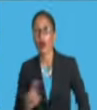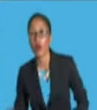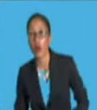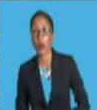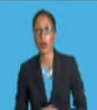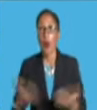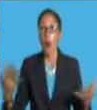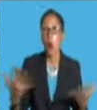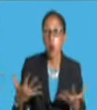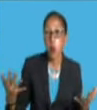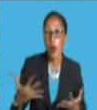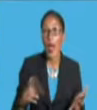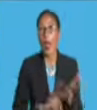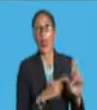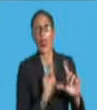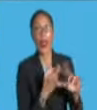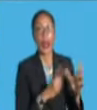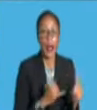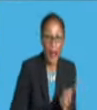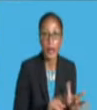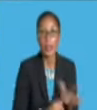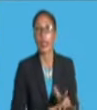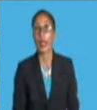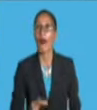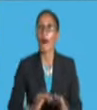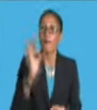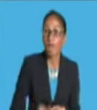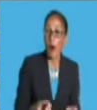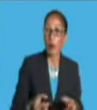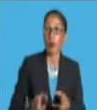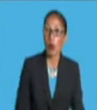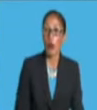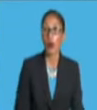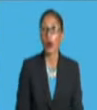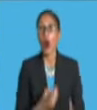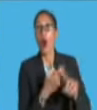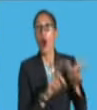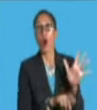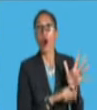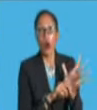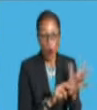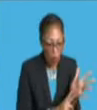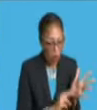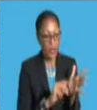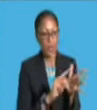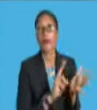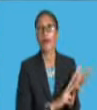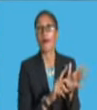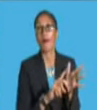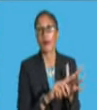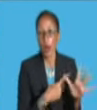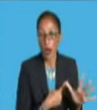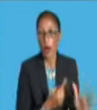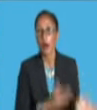from Wainumbuku, Nakasi, Farm Road, Waindamundamu, Korinivia, Dilkusha, Dulomaloma